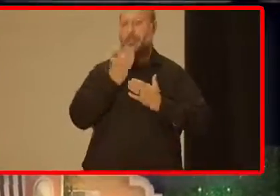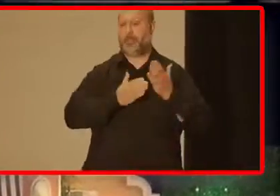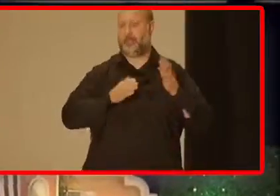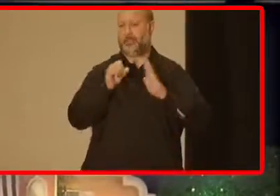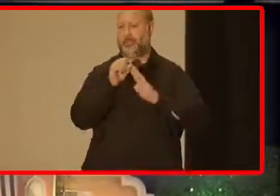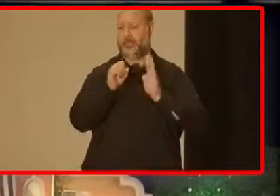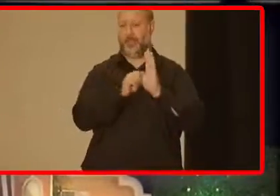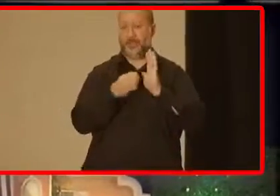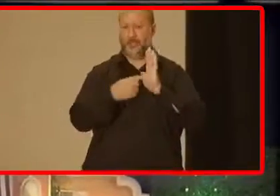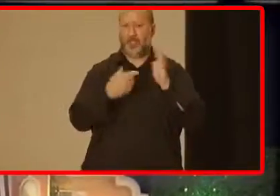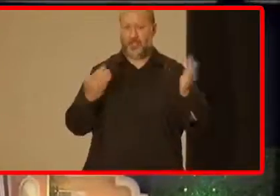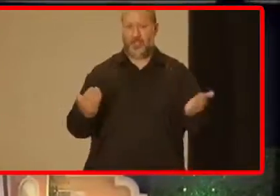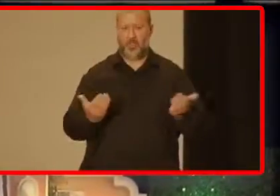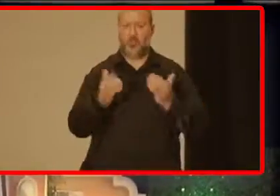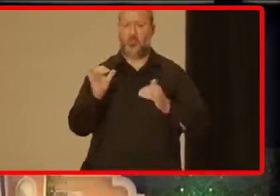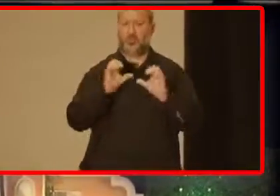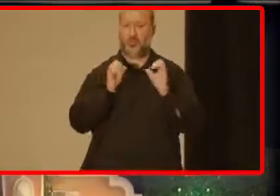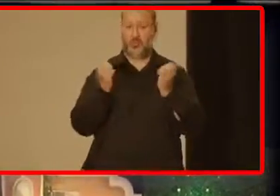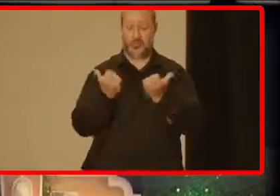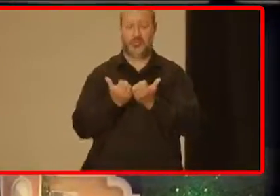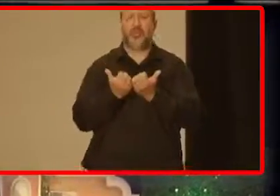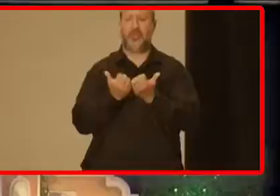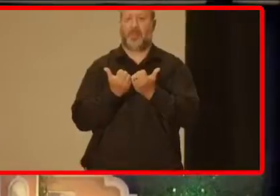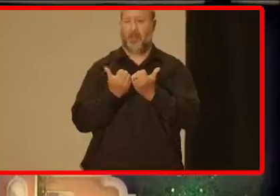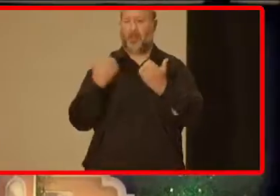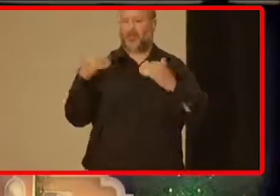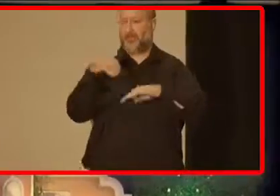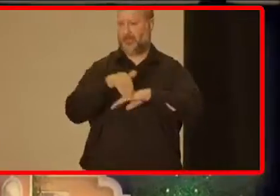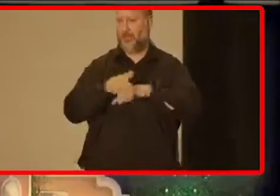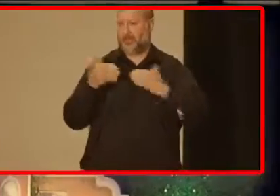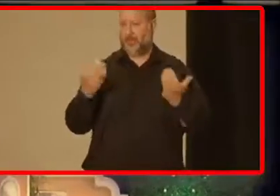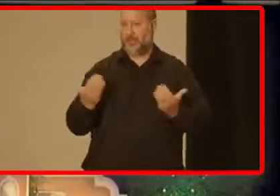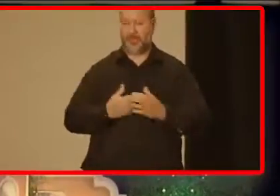state agency leadership here with us tonight.